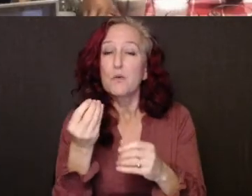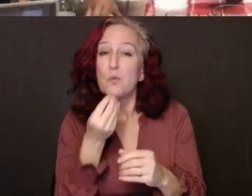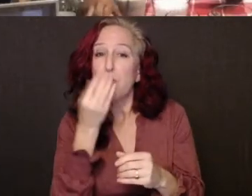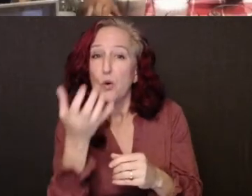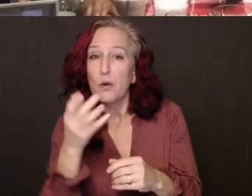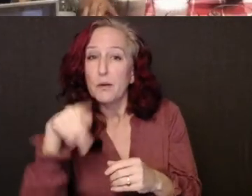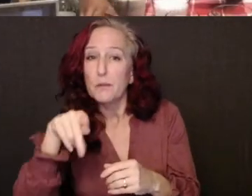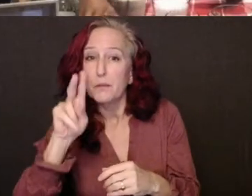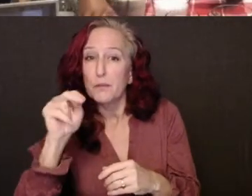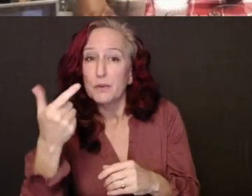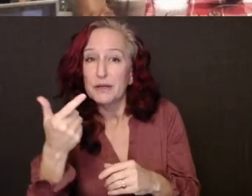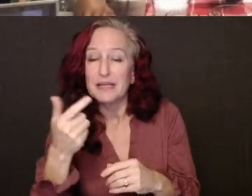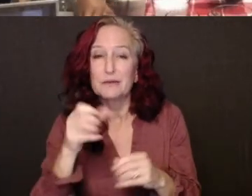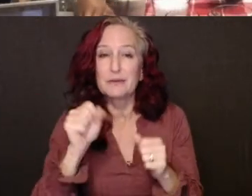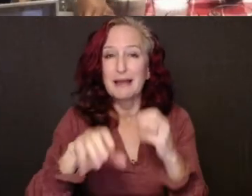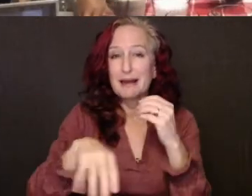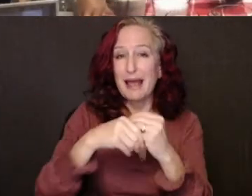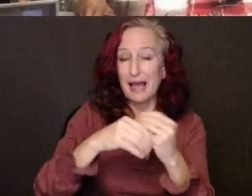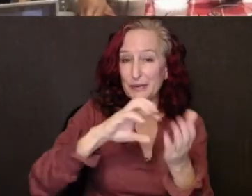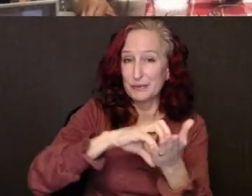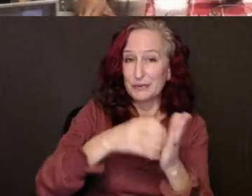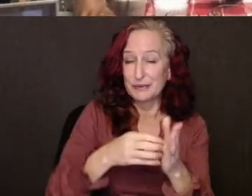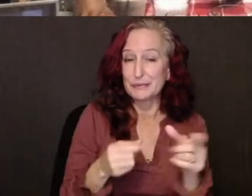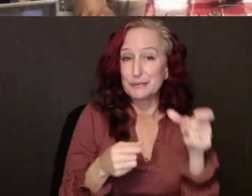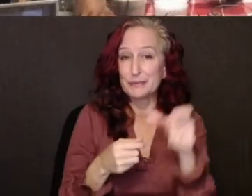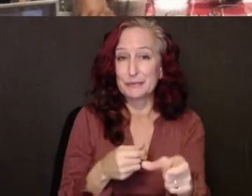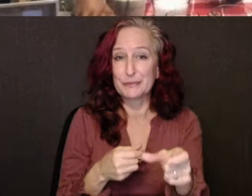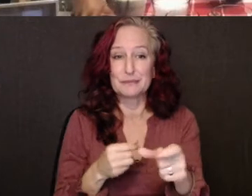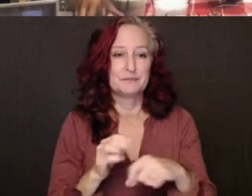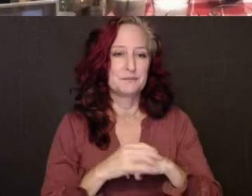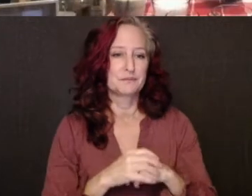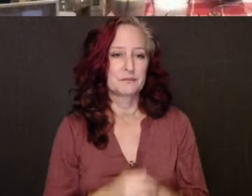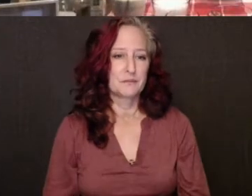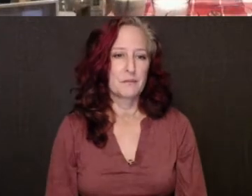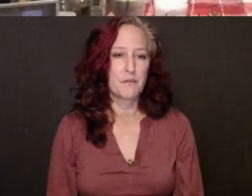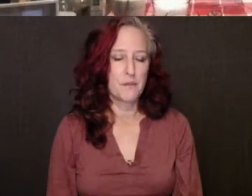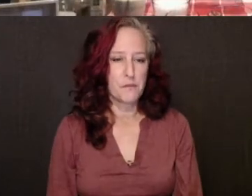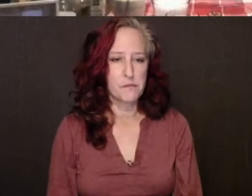what I did. I think I baked like half a dozen, and I definitely ate 2 yesterday.